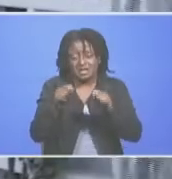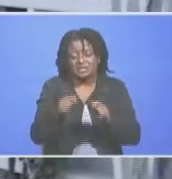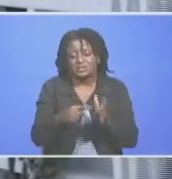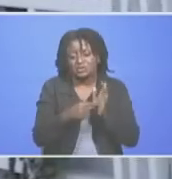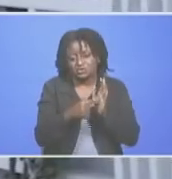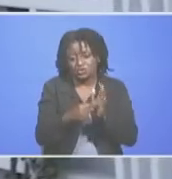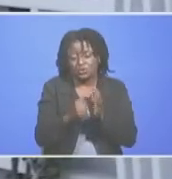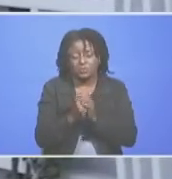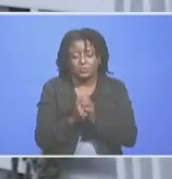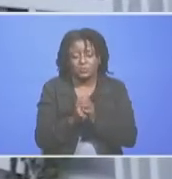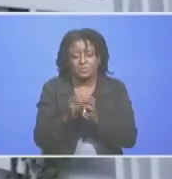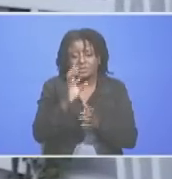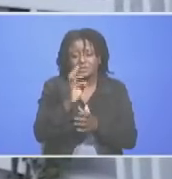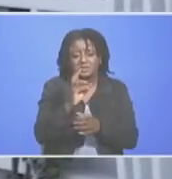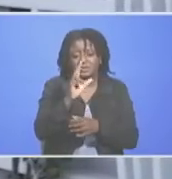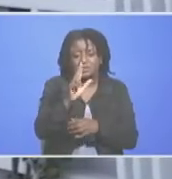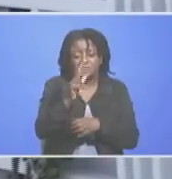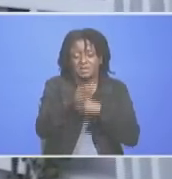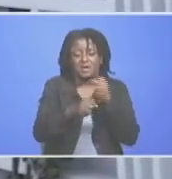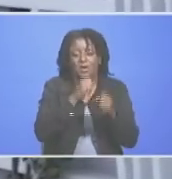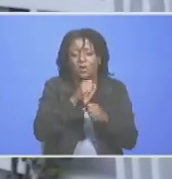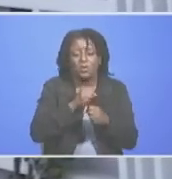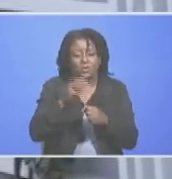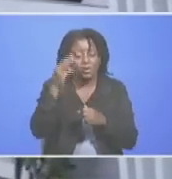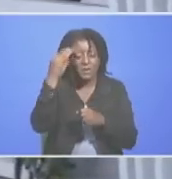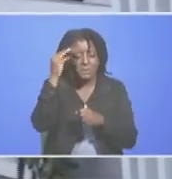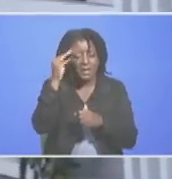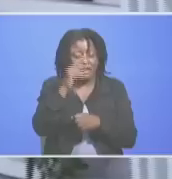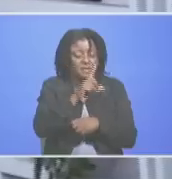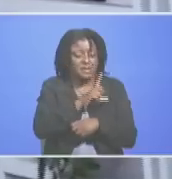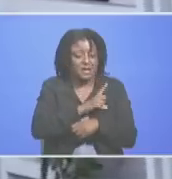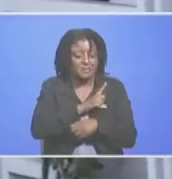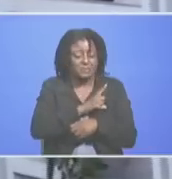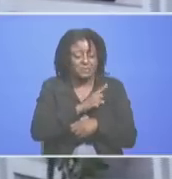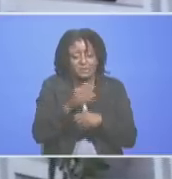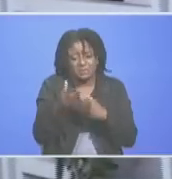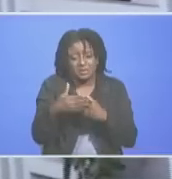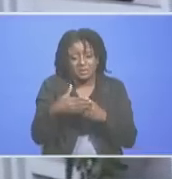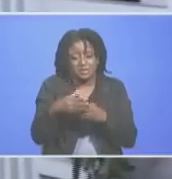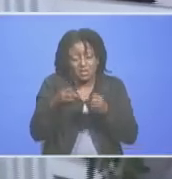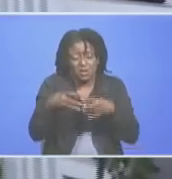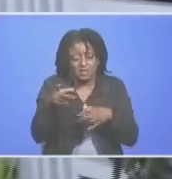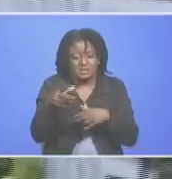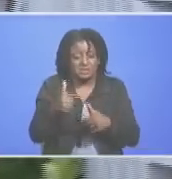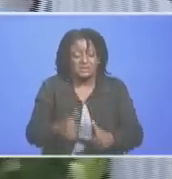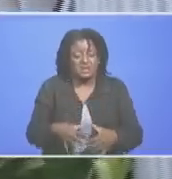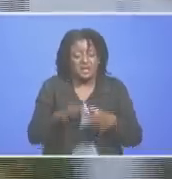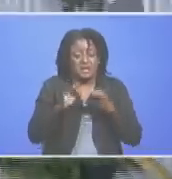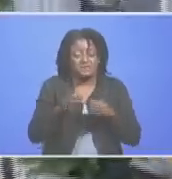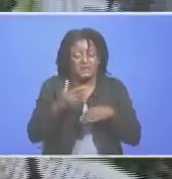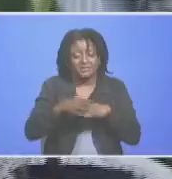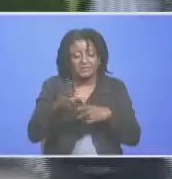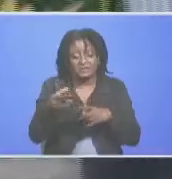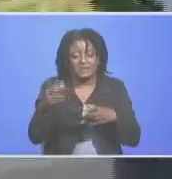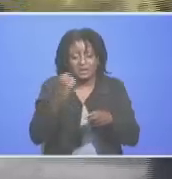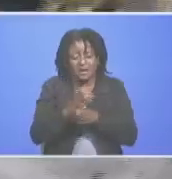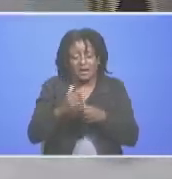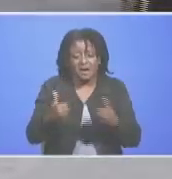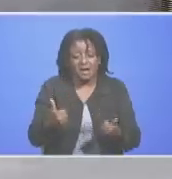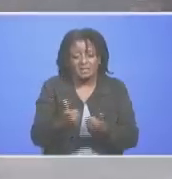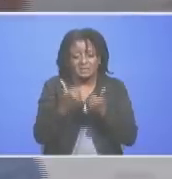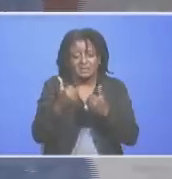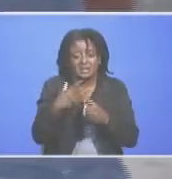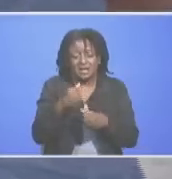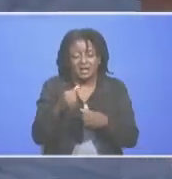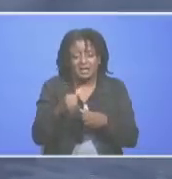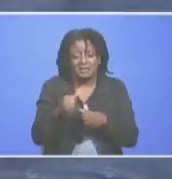63-year-old Michael Lightborn nearly lost his life after an horrific car accident and was bedridden when he was welcomed into the care